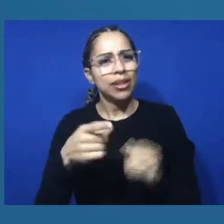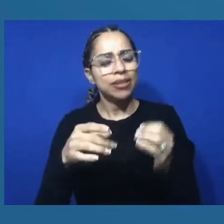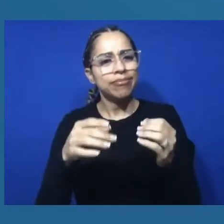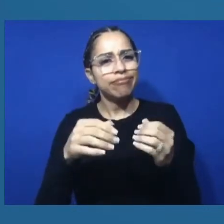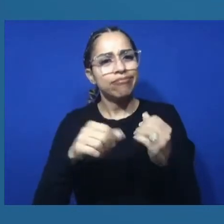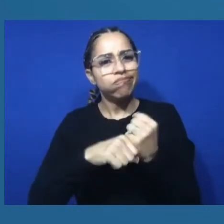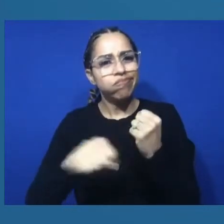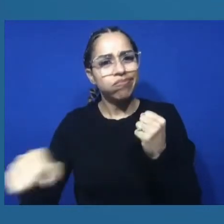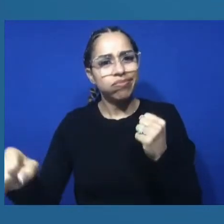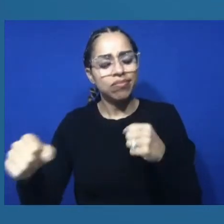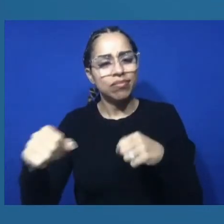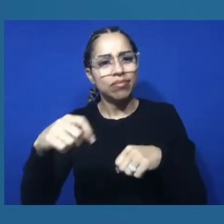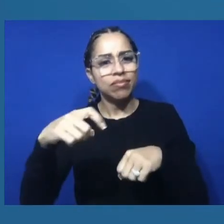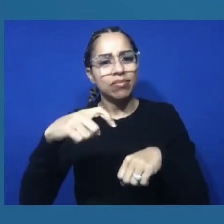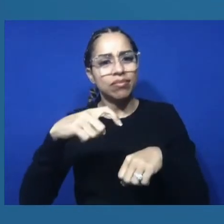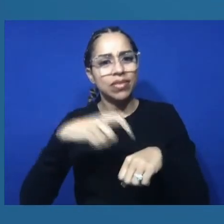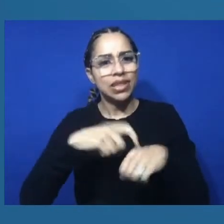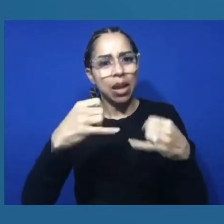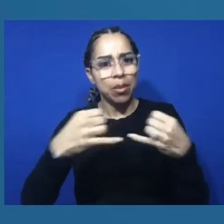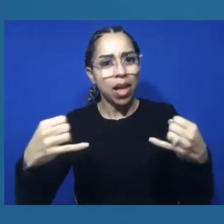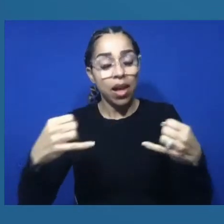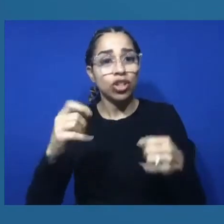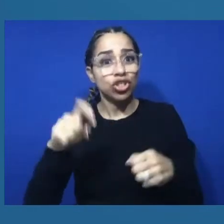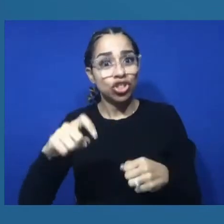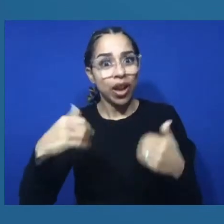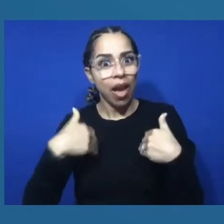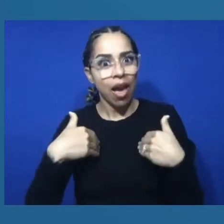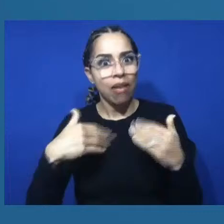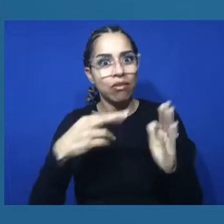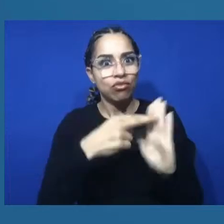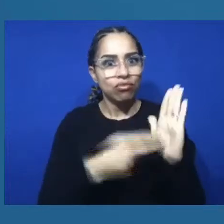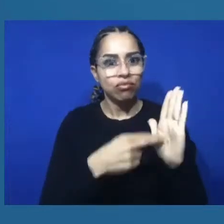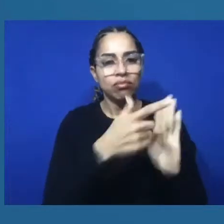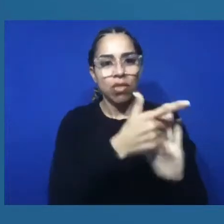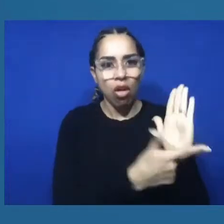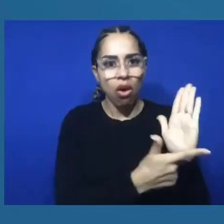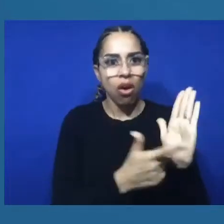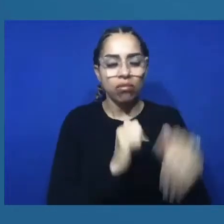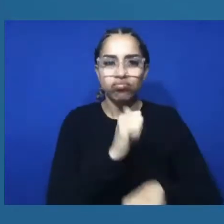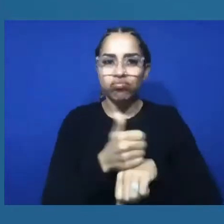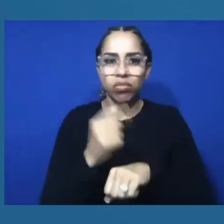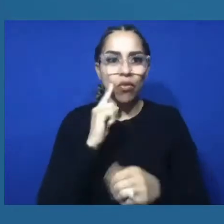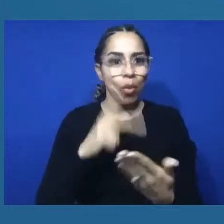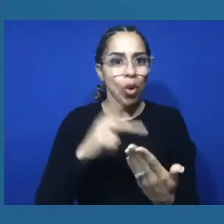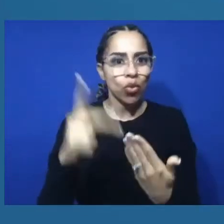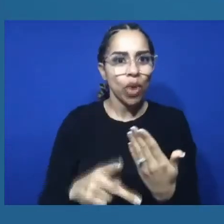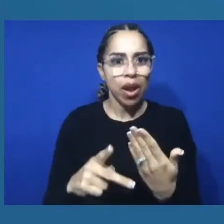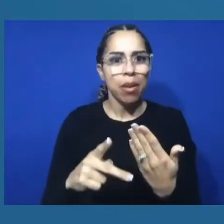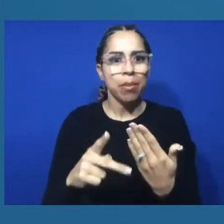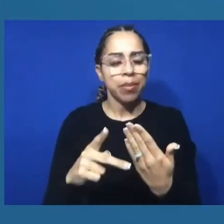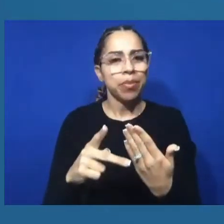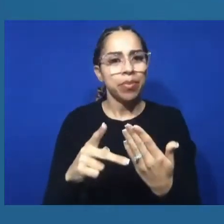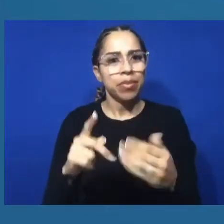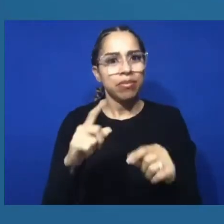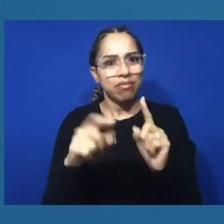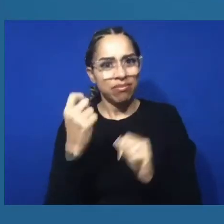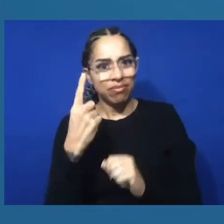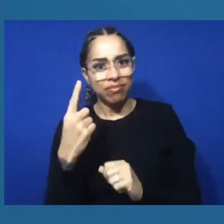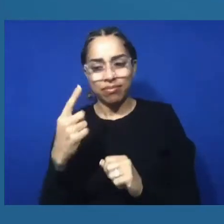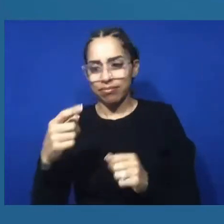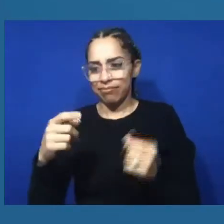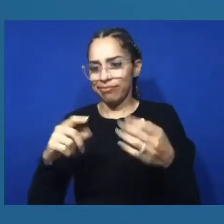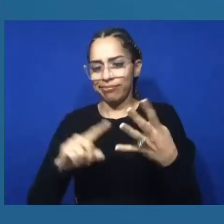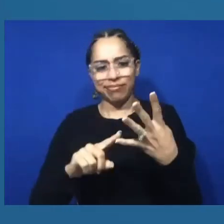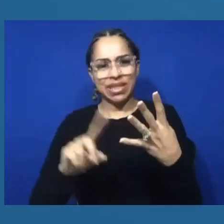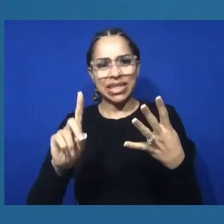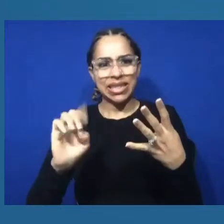have regulations for the program by the end of last year and implementing, people were being briefed as late as December saying, we're going to have